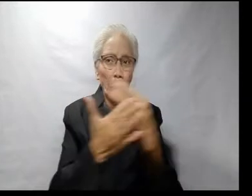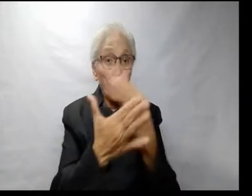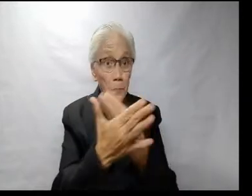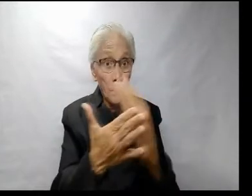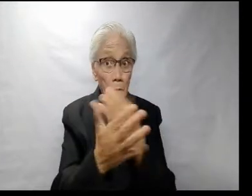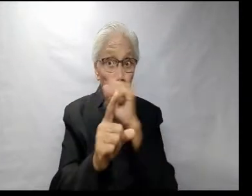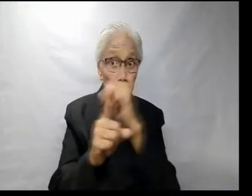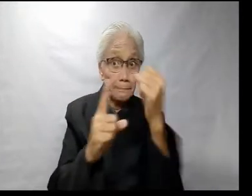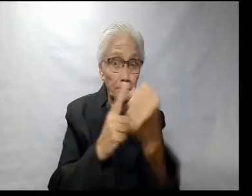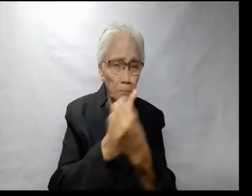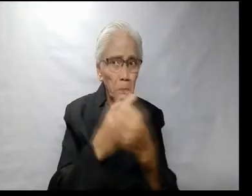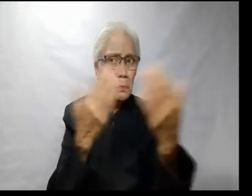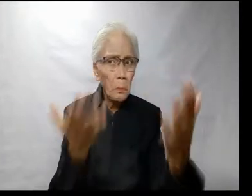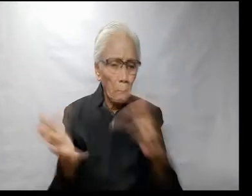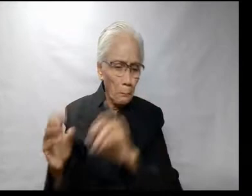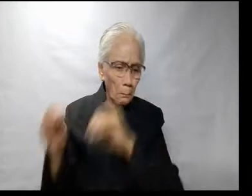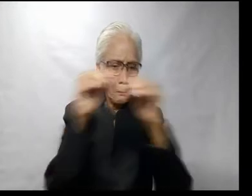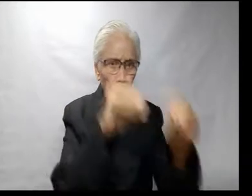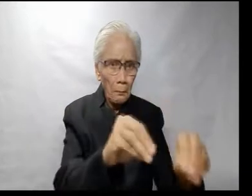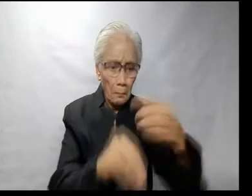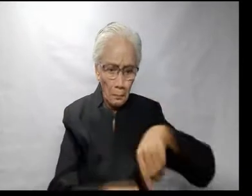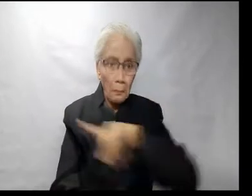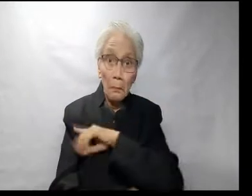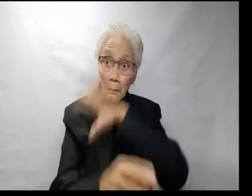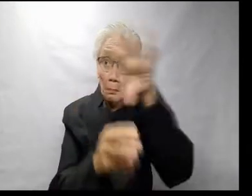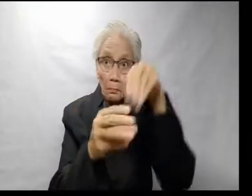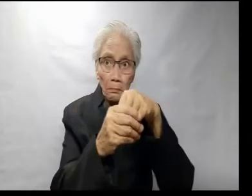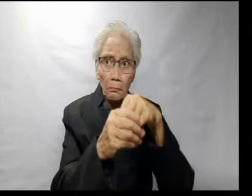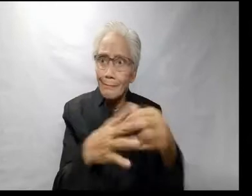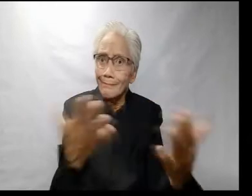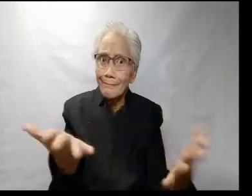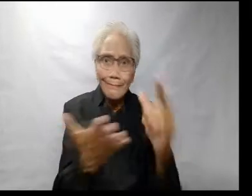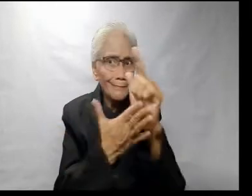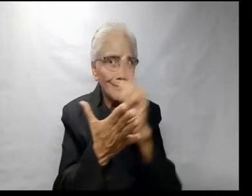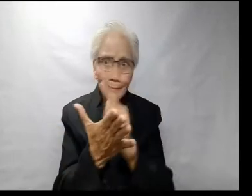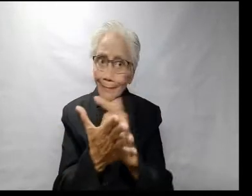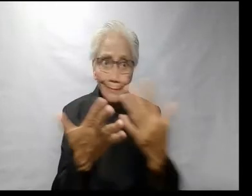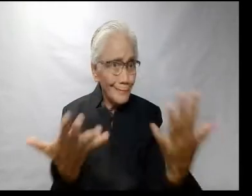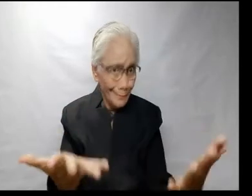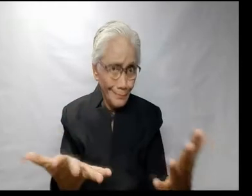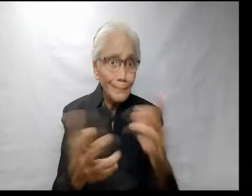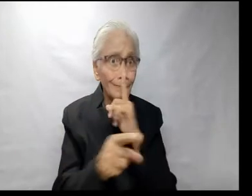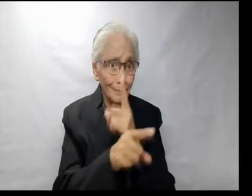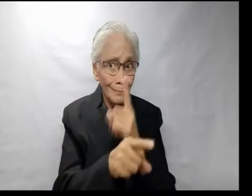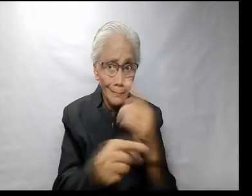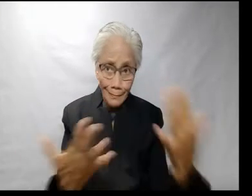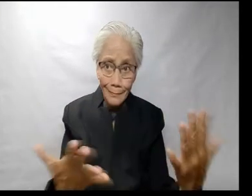modern-day situationer to place ourselves in context. Is this lesson still relevant